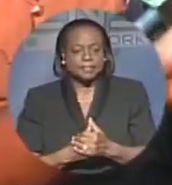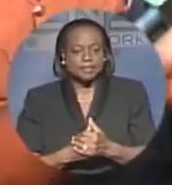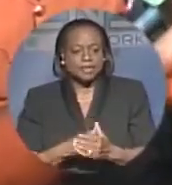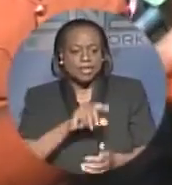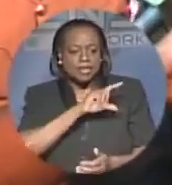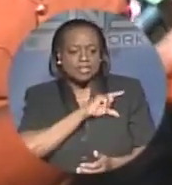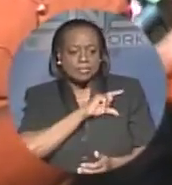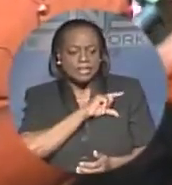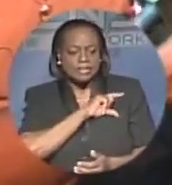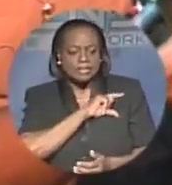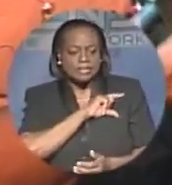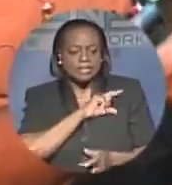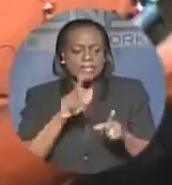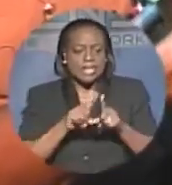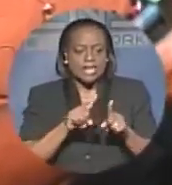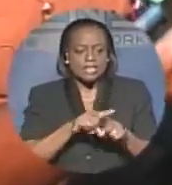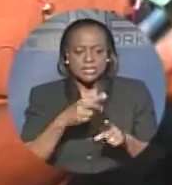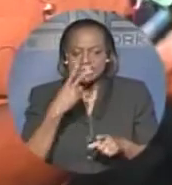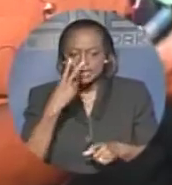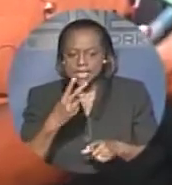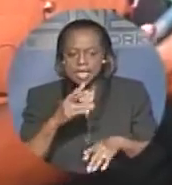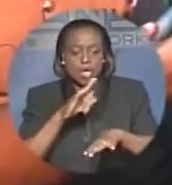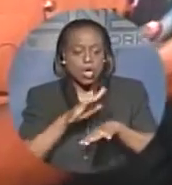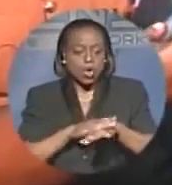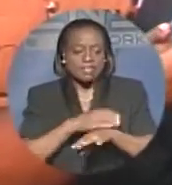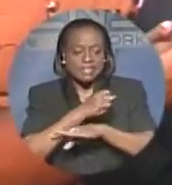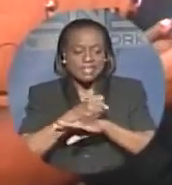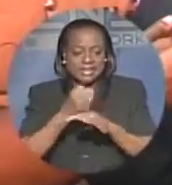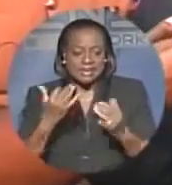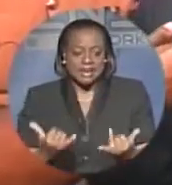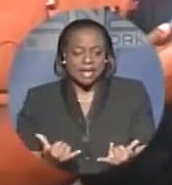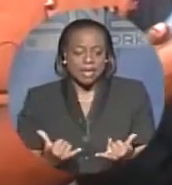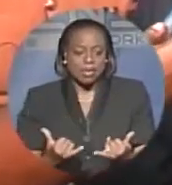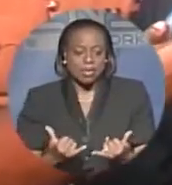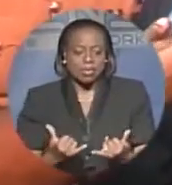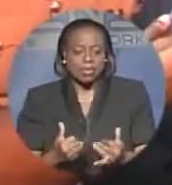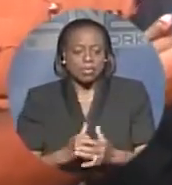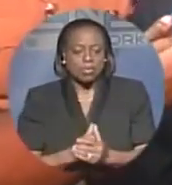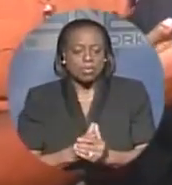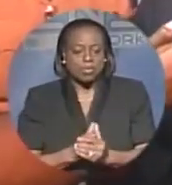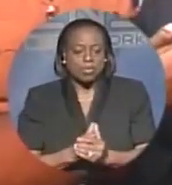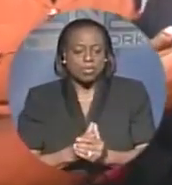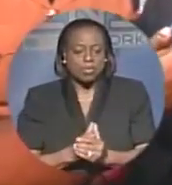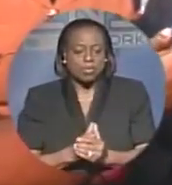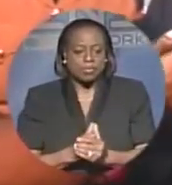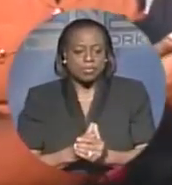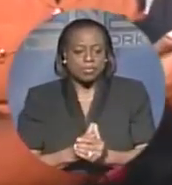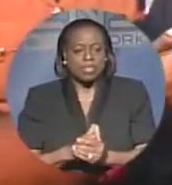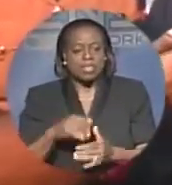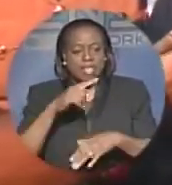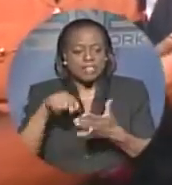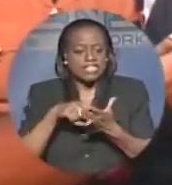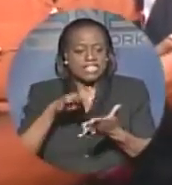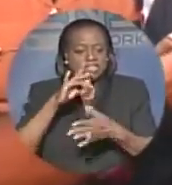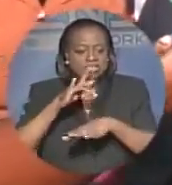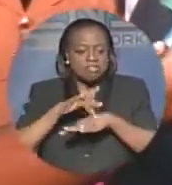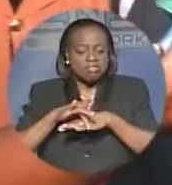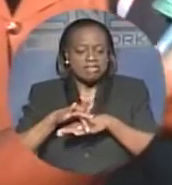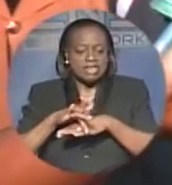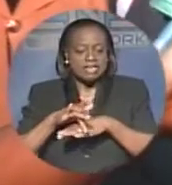Officers are, as you can see, on the scene right now, processing the scene. This is preliminary stages of the